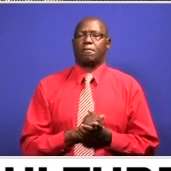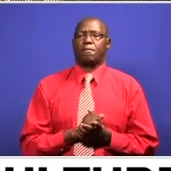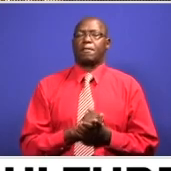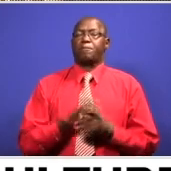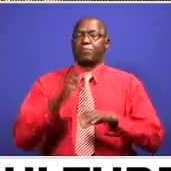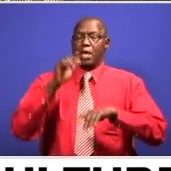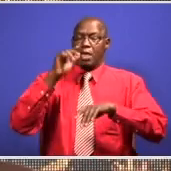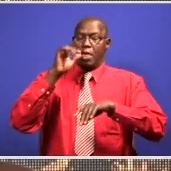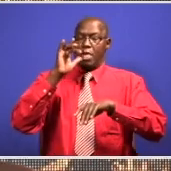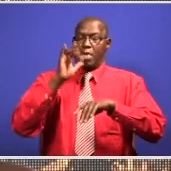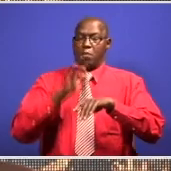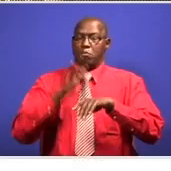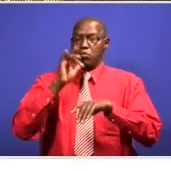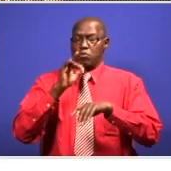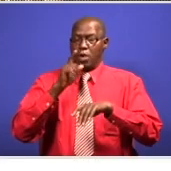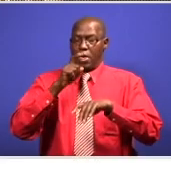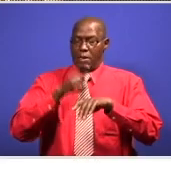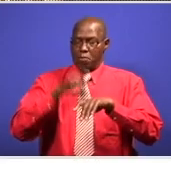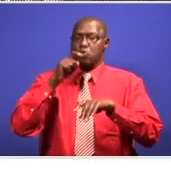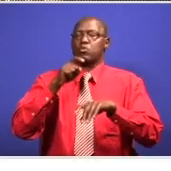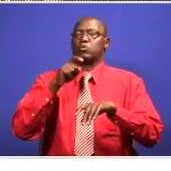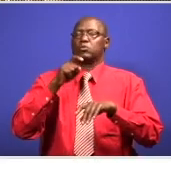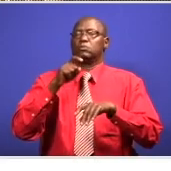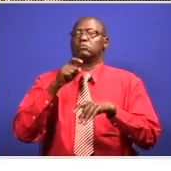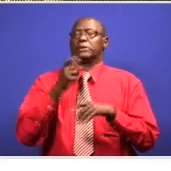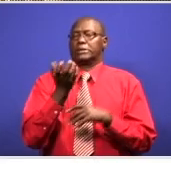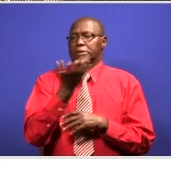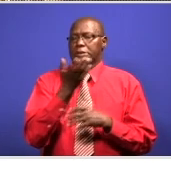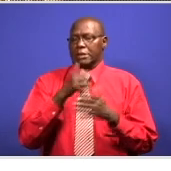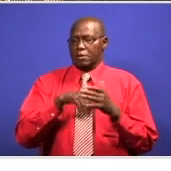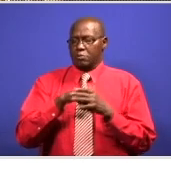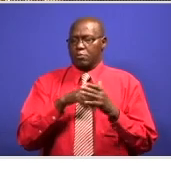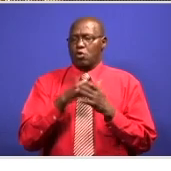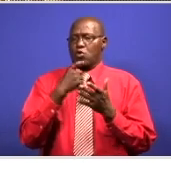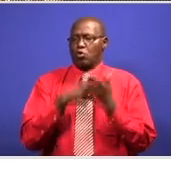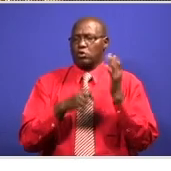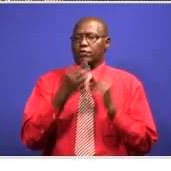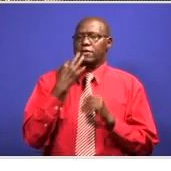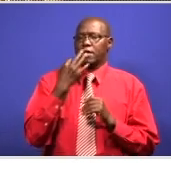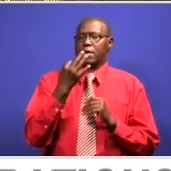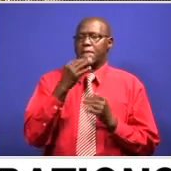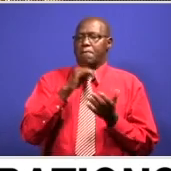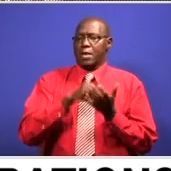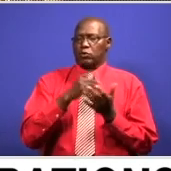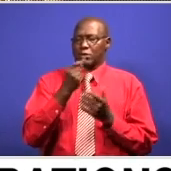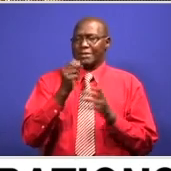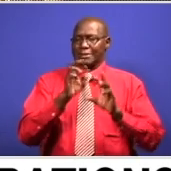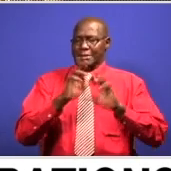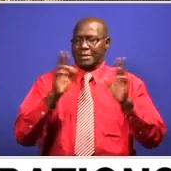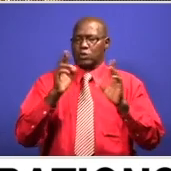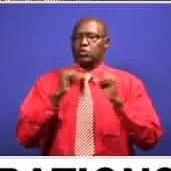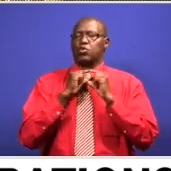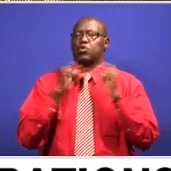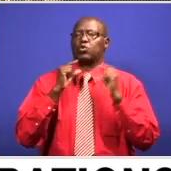Embu Stadium that has been under renovation for the last 3 months at a cost of 300 million shillings in readiness to host this